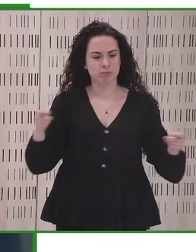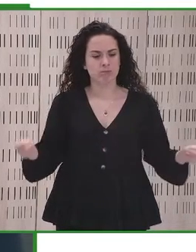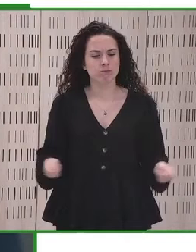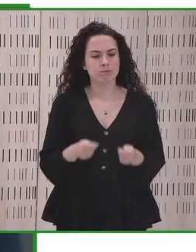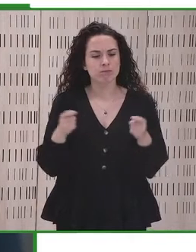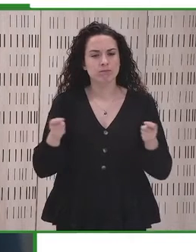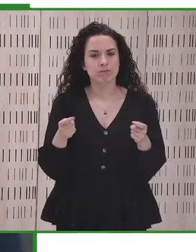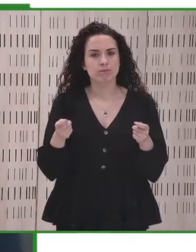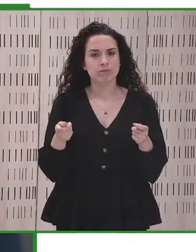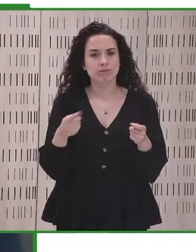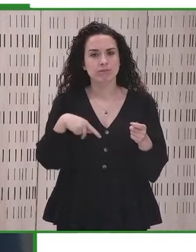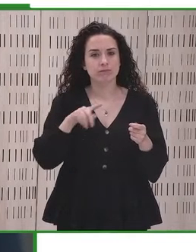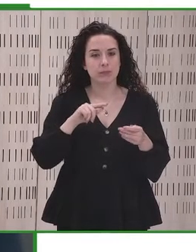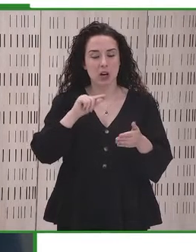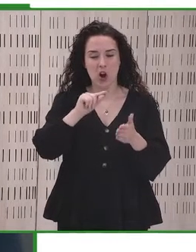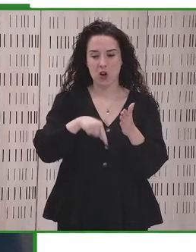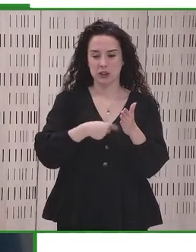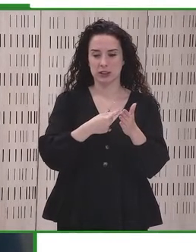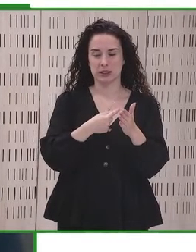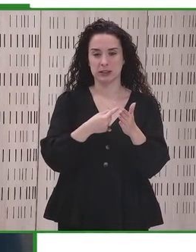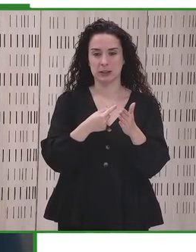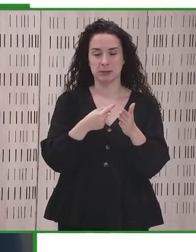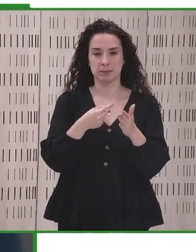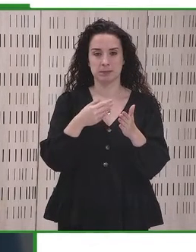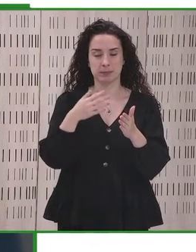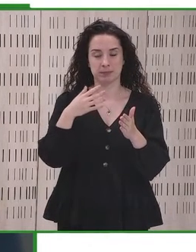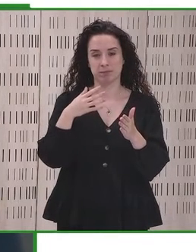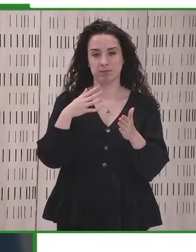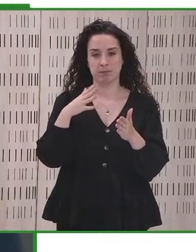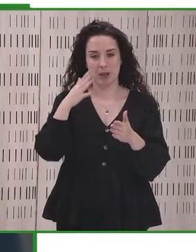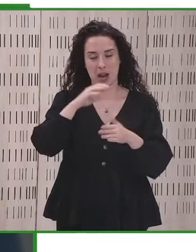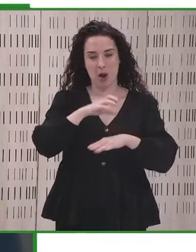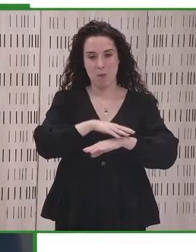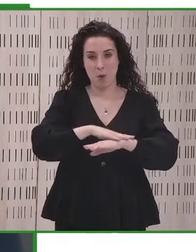infrastructures, They must be accessible to everyone.